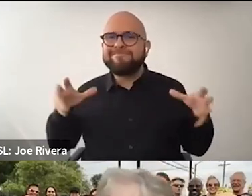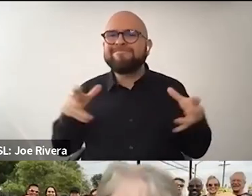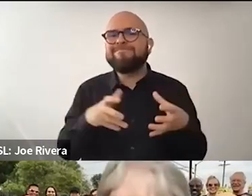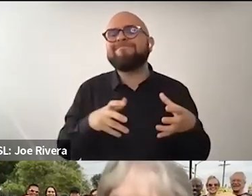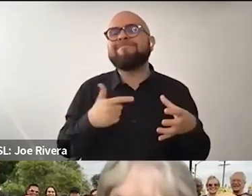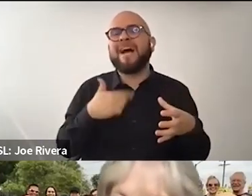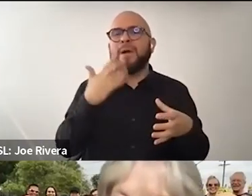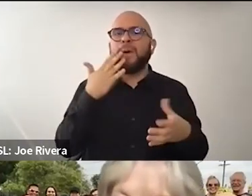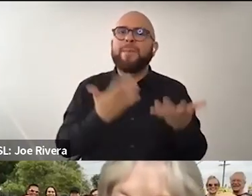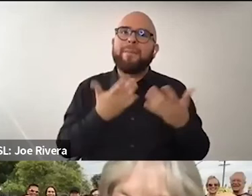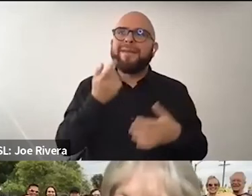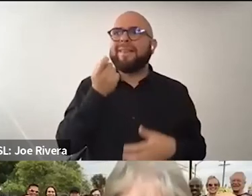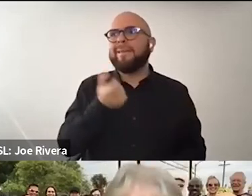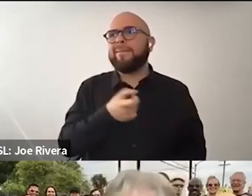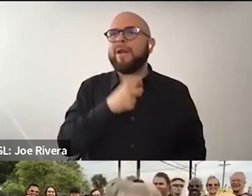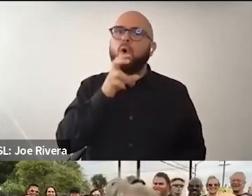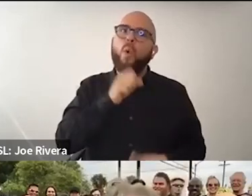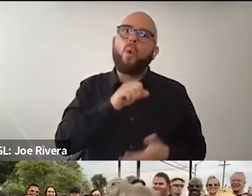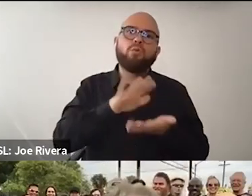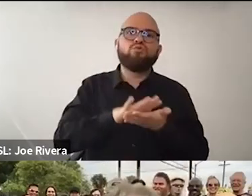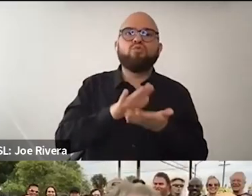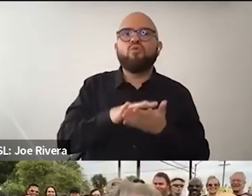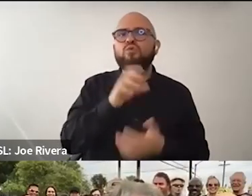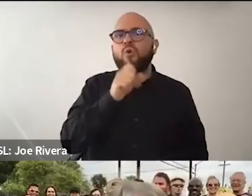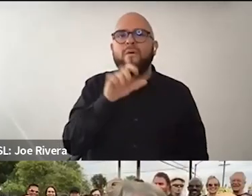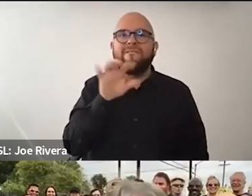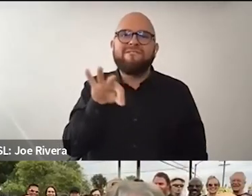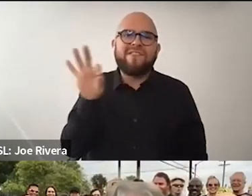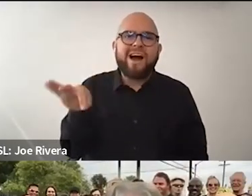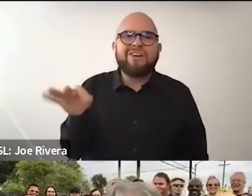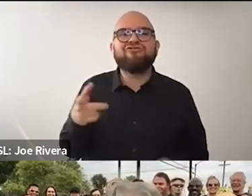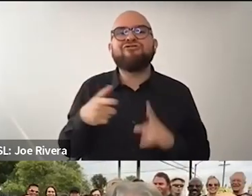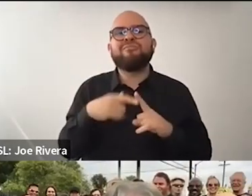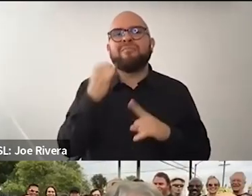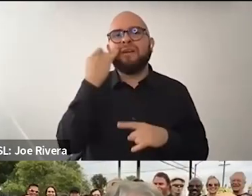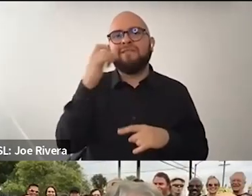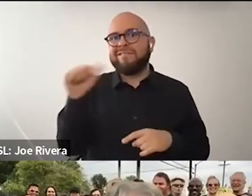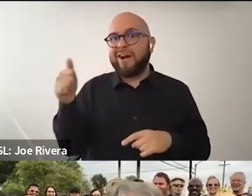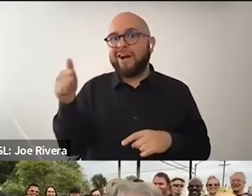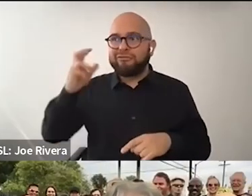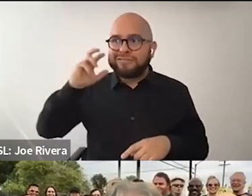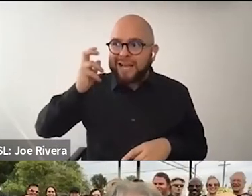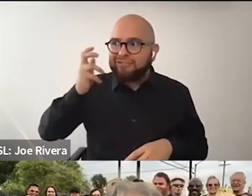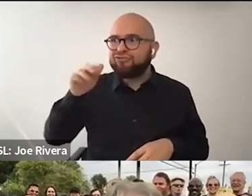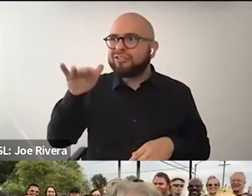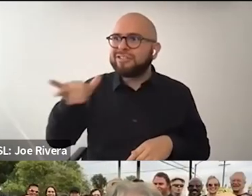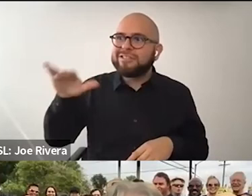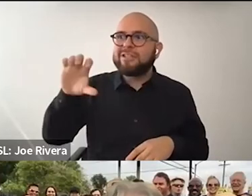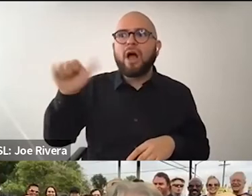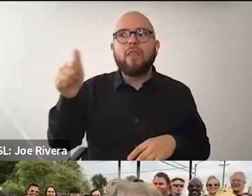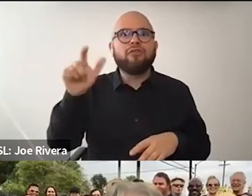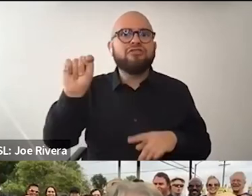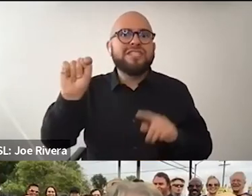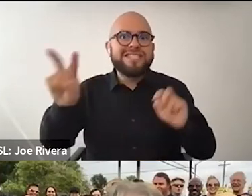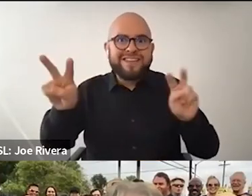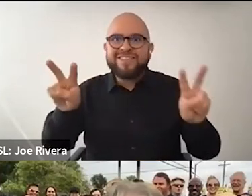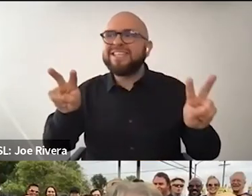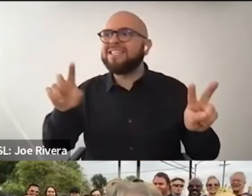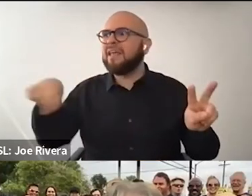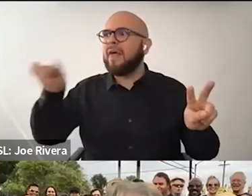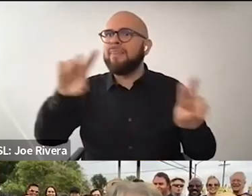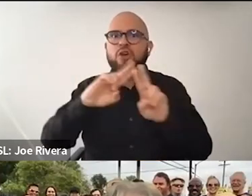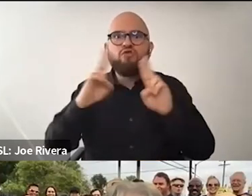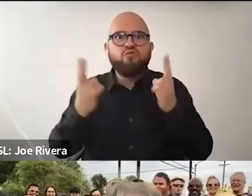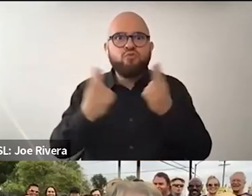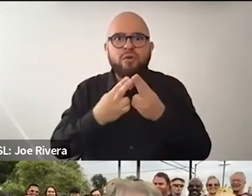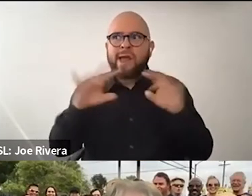other radio stations who are also unionized or other TV stations and you all get together, you're going to have a bigger power, you know, in numbers